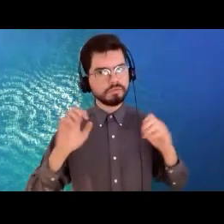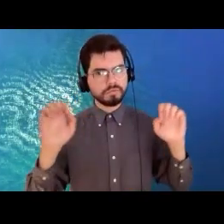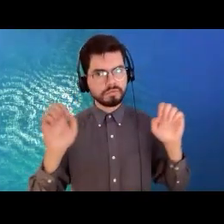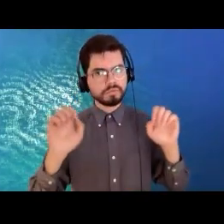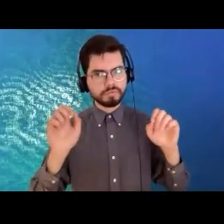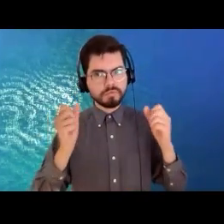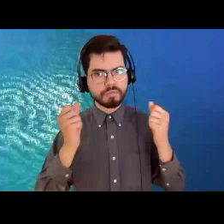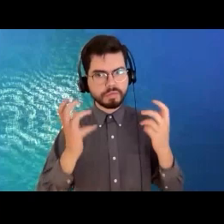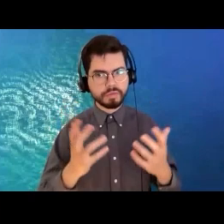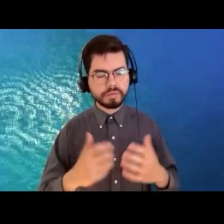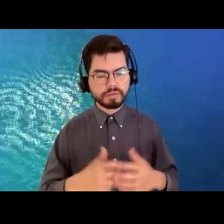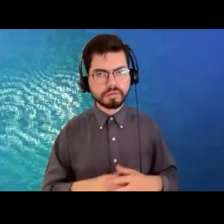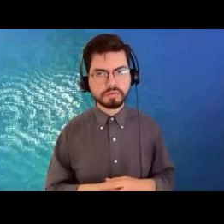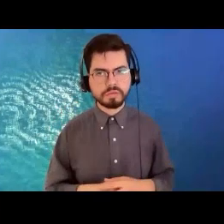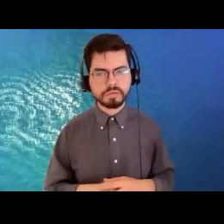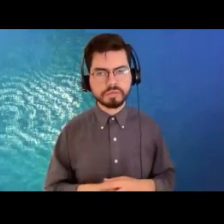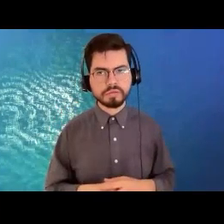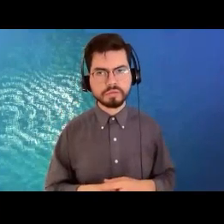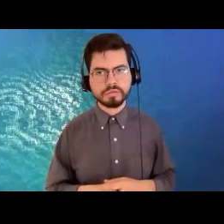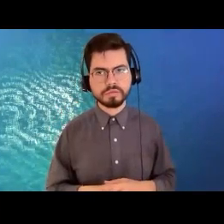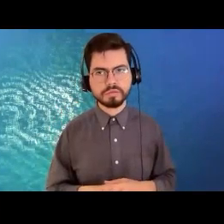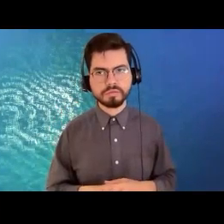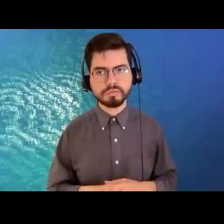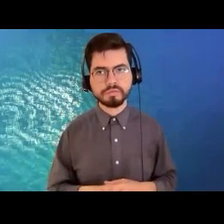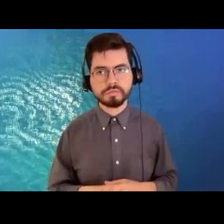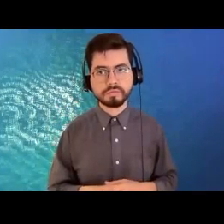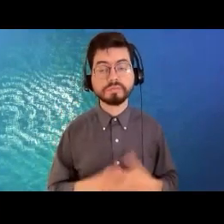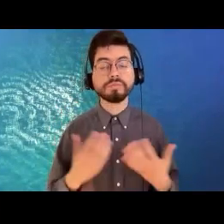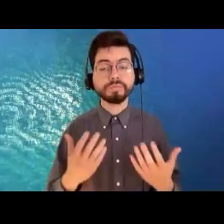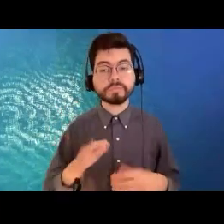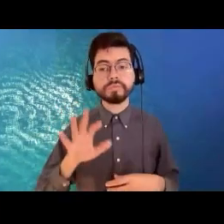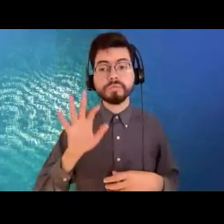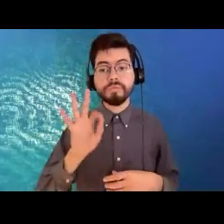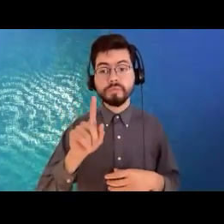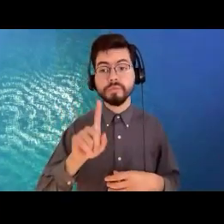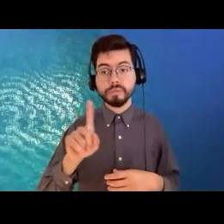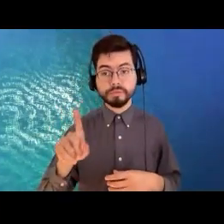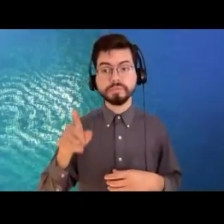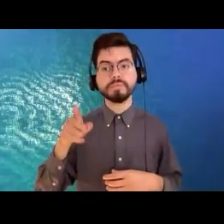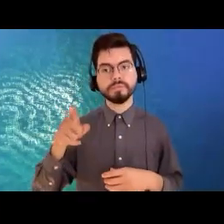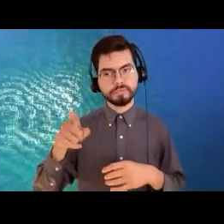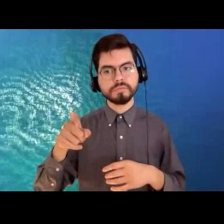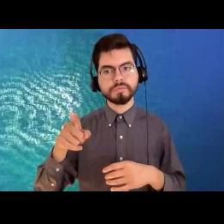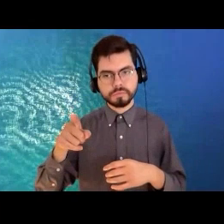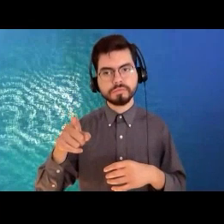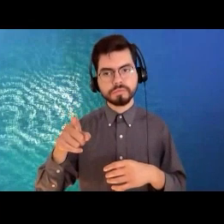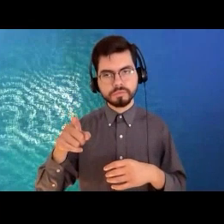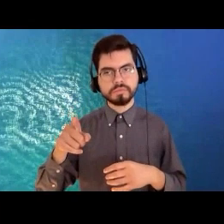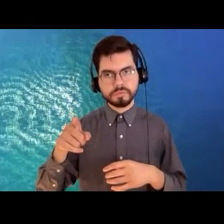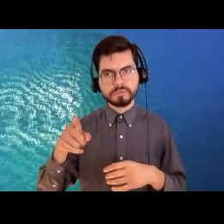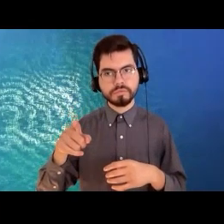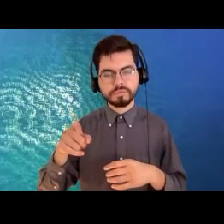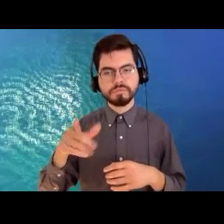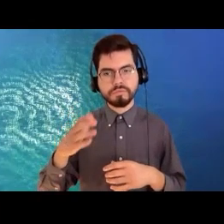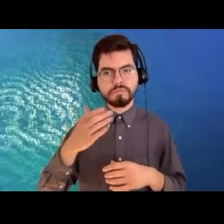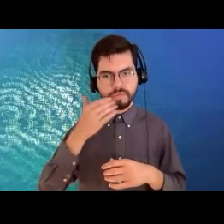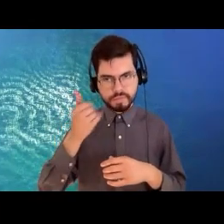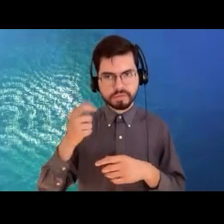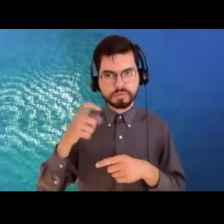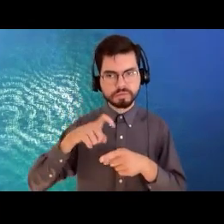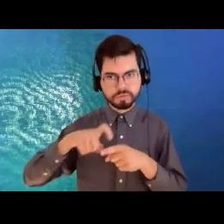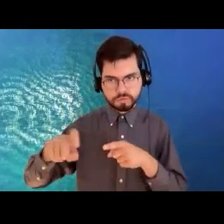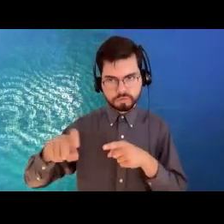Yeah. And so 911 remains the most, going to be the most efficient method